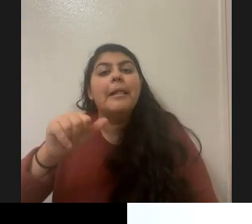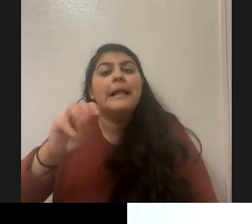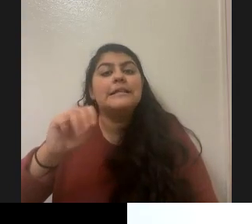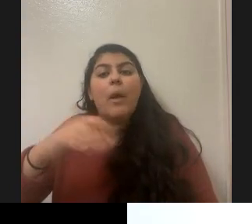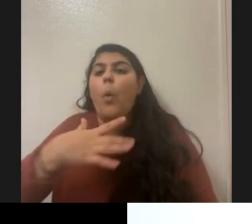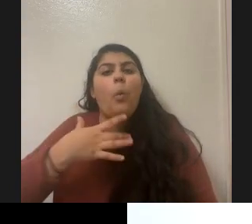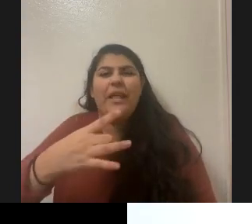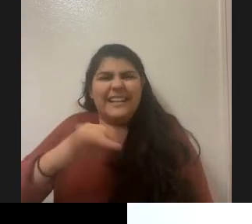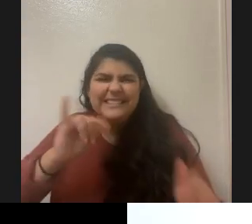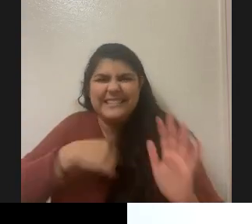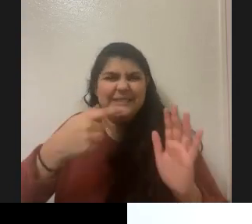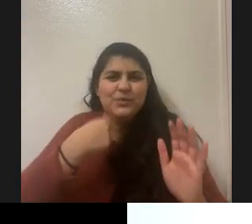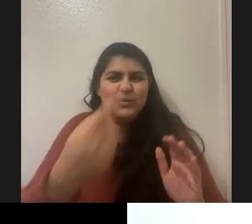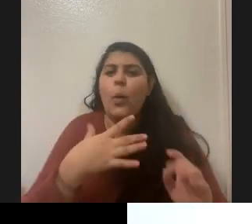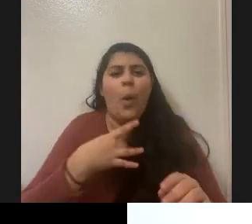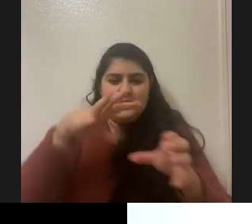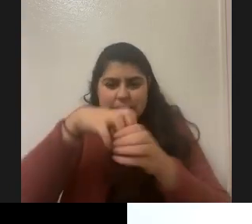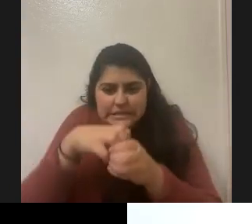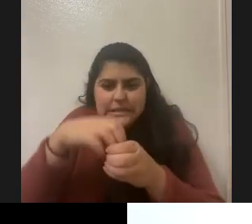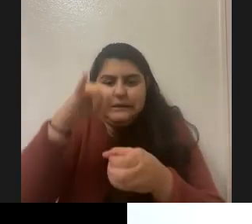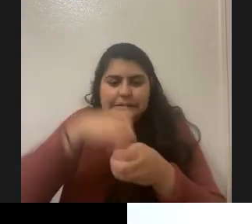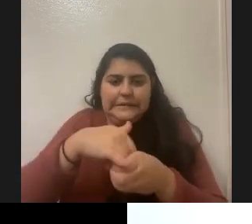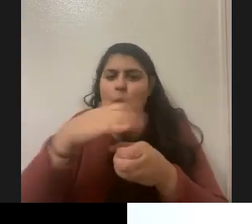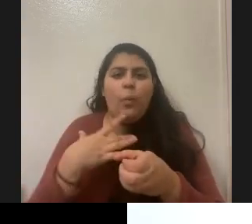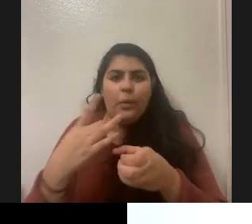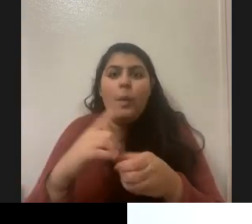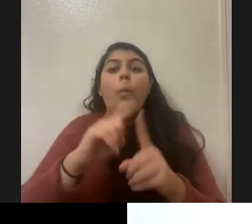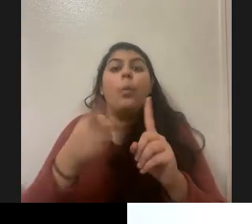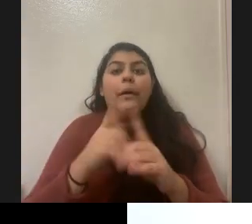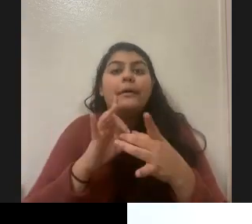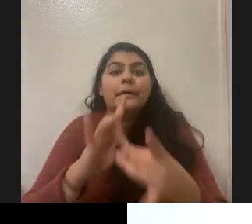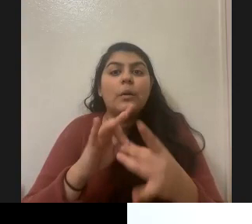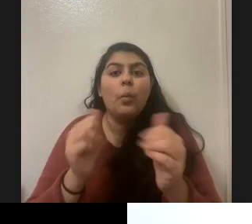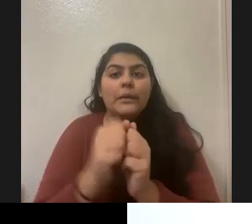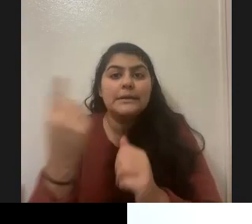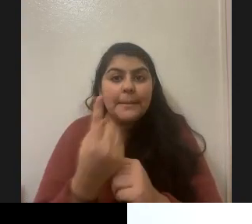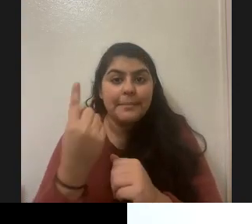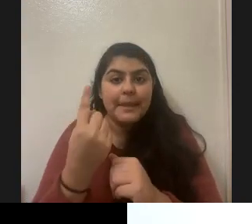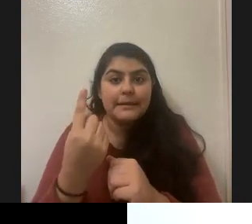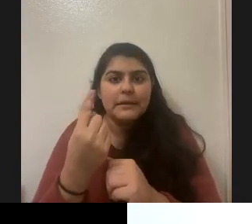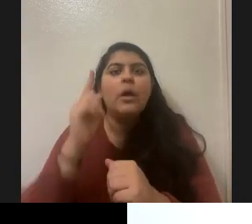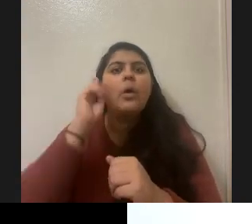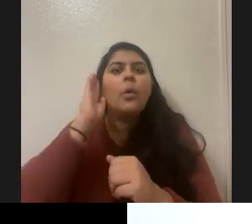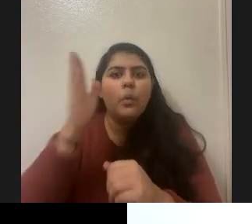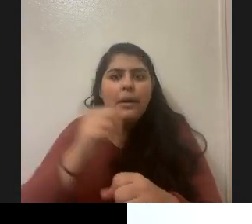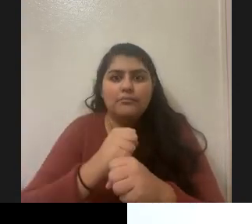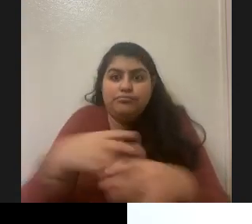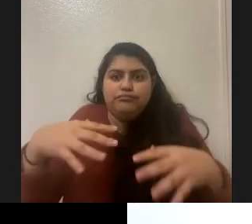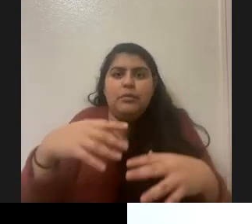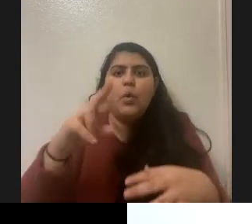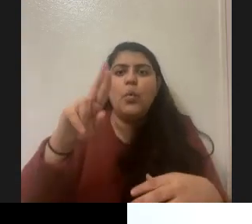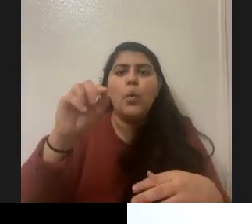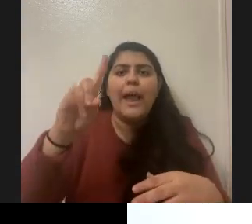contained and it can melt the wall. When it does that, when it interacts with something, it's going to release a burst of